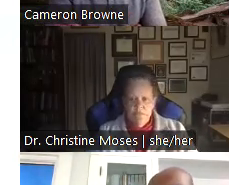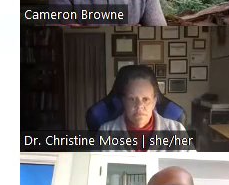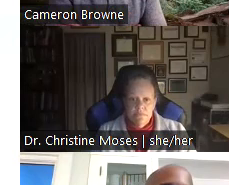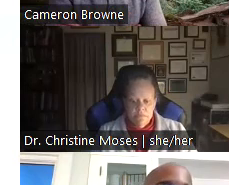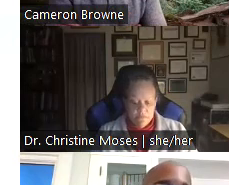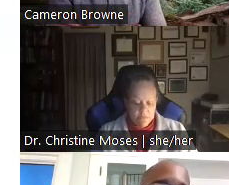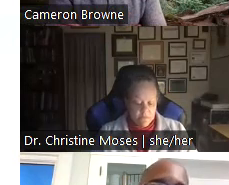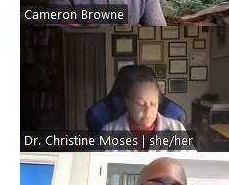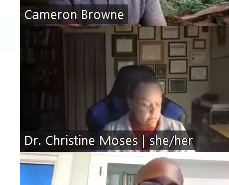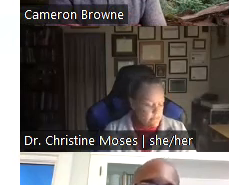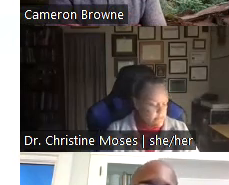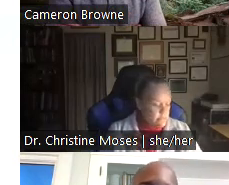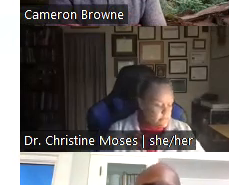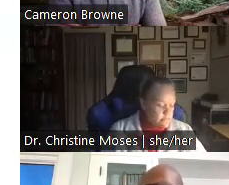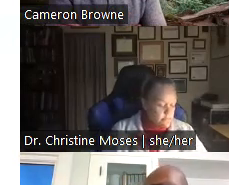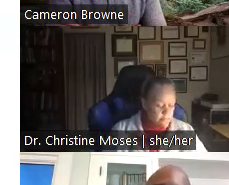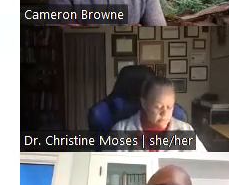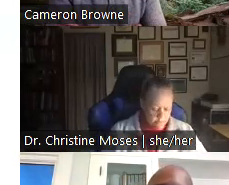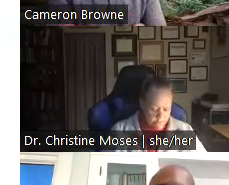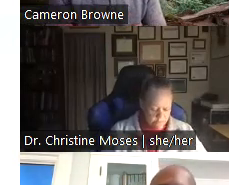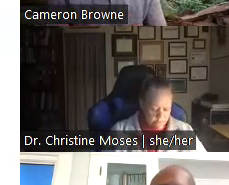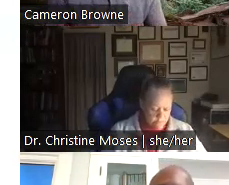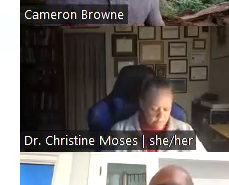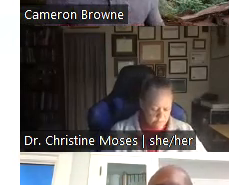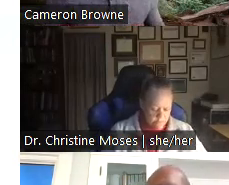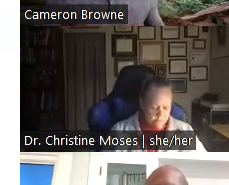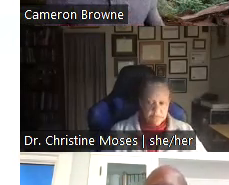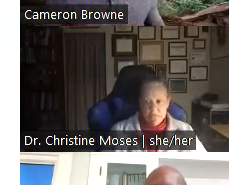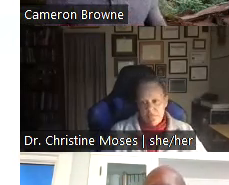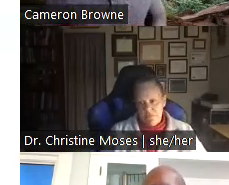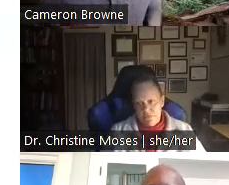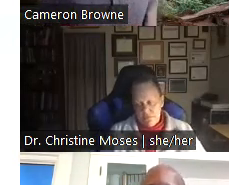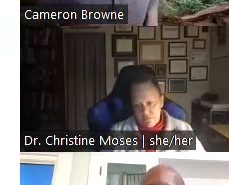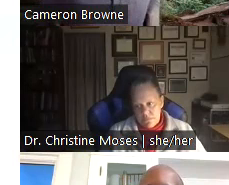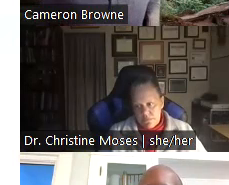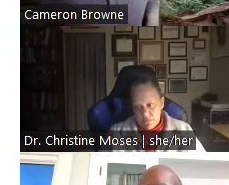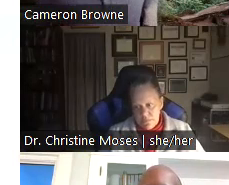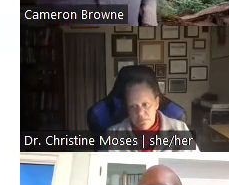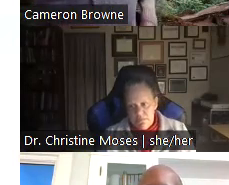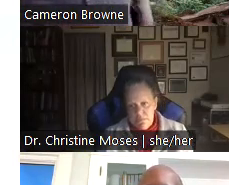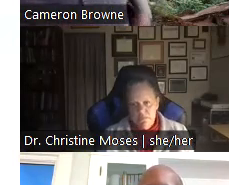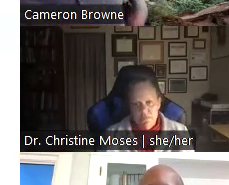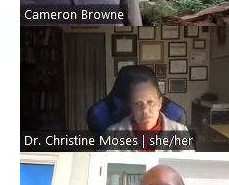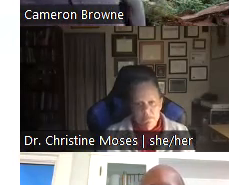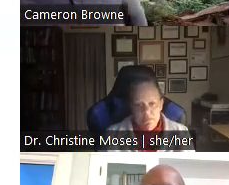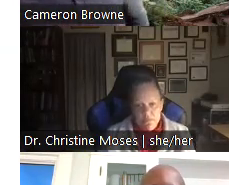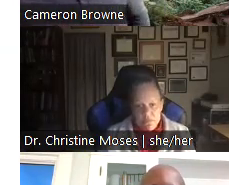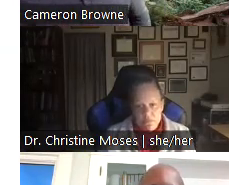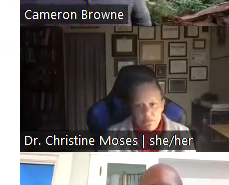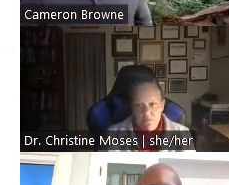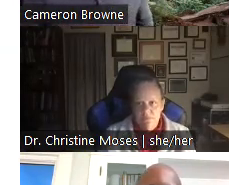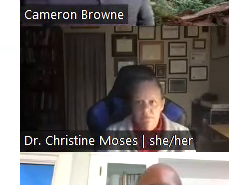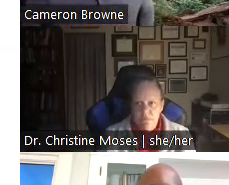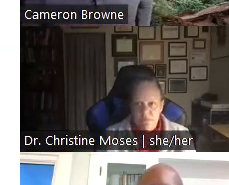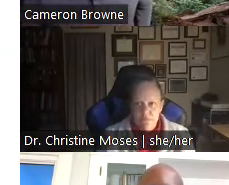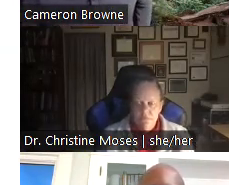by the subcommittee, but it's important to get a full pass through the document and then see what remains. And then the other thing is just as we're going